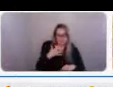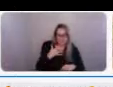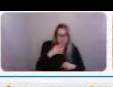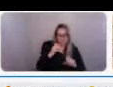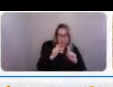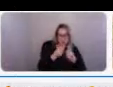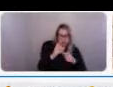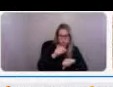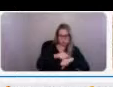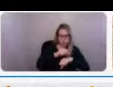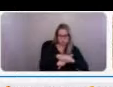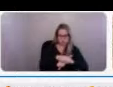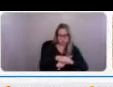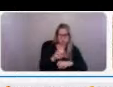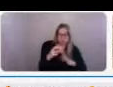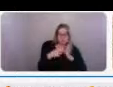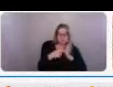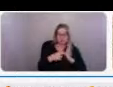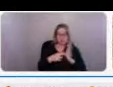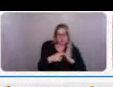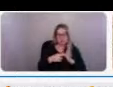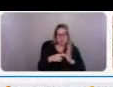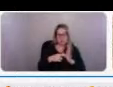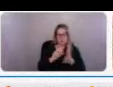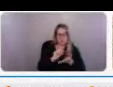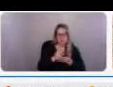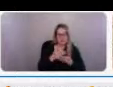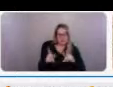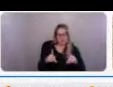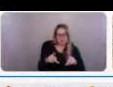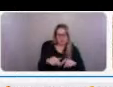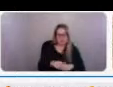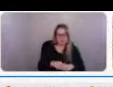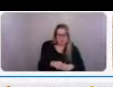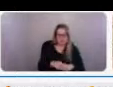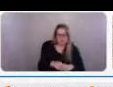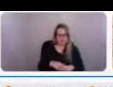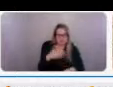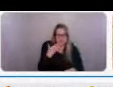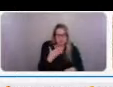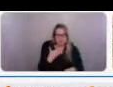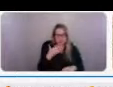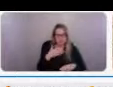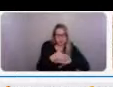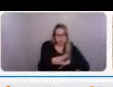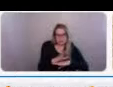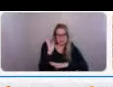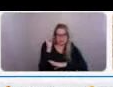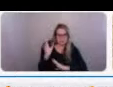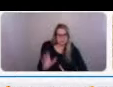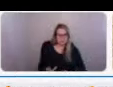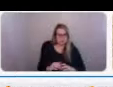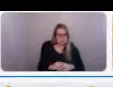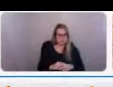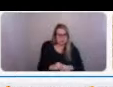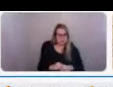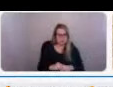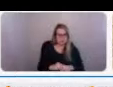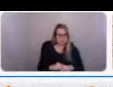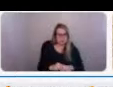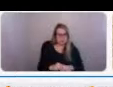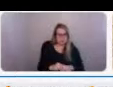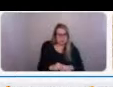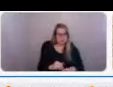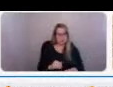submitted represent our population growth and protect thank you our next speaker is joseph juncker